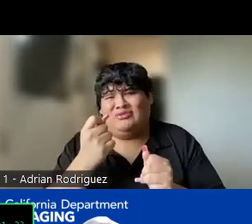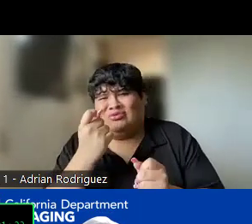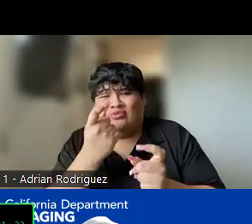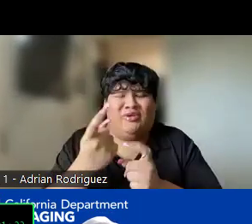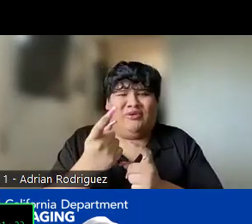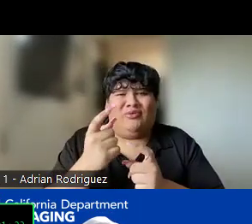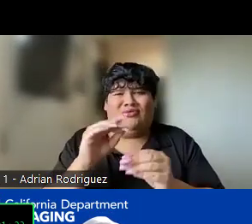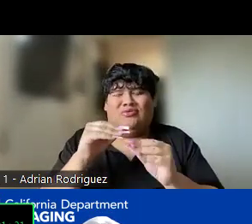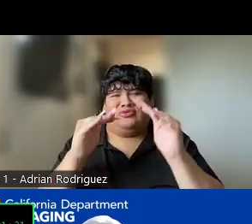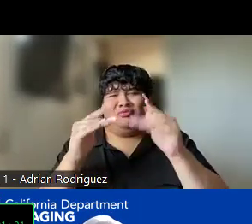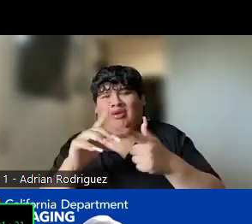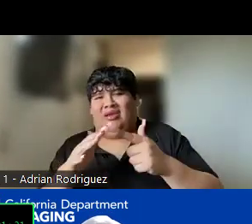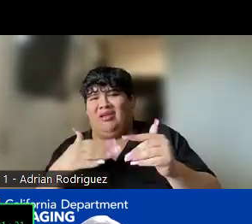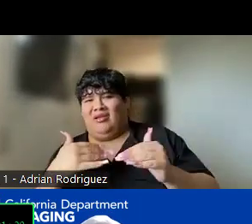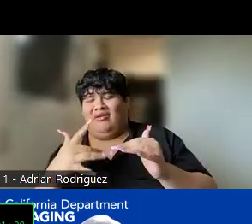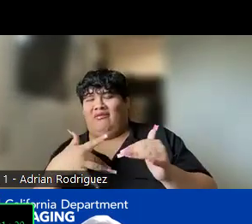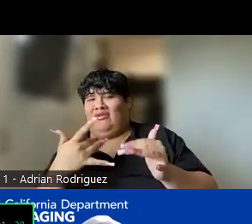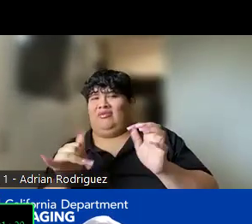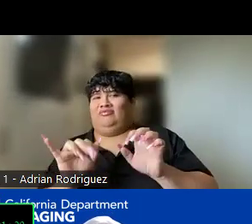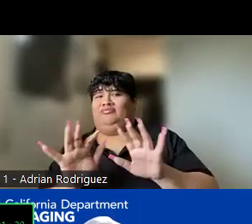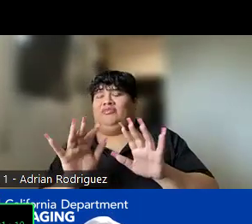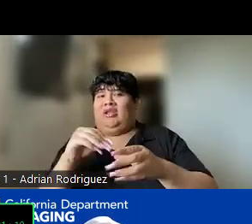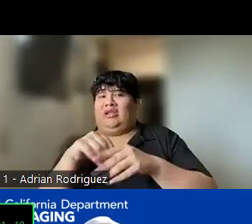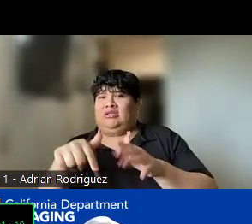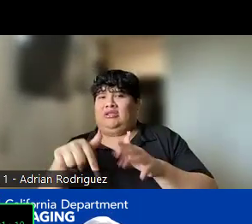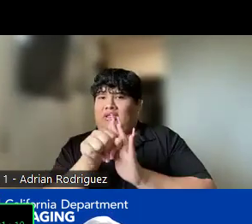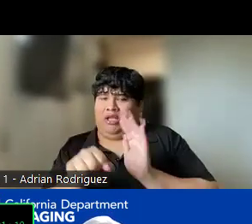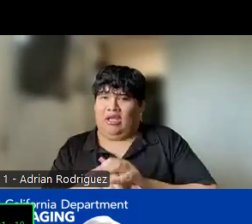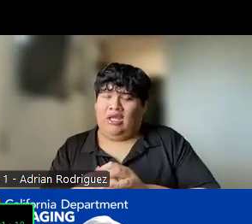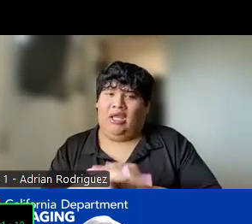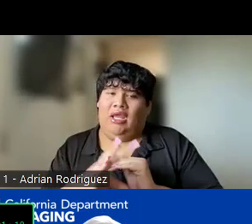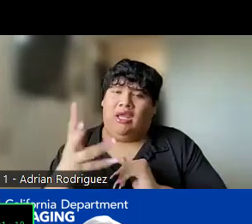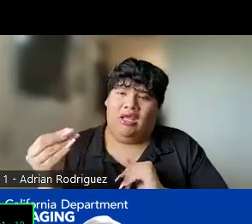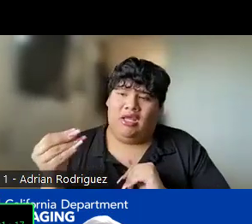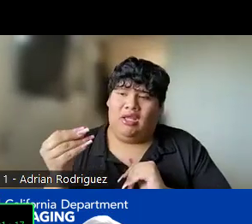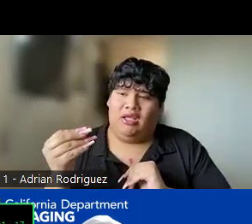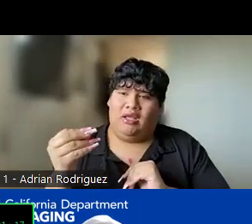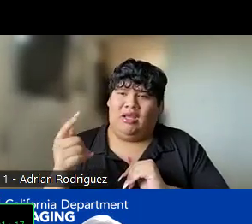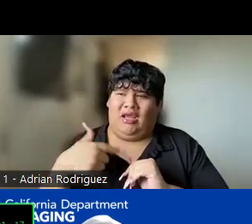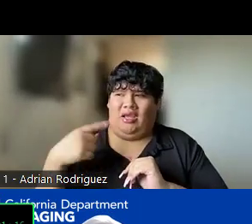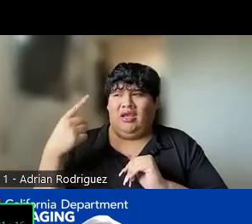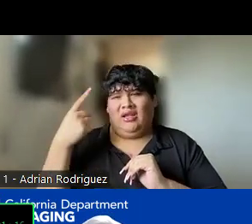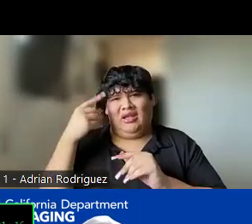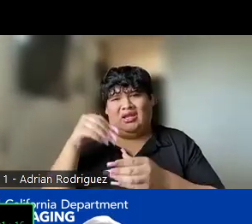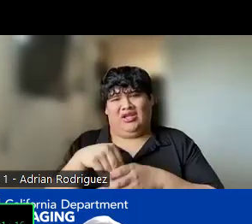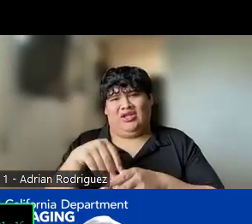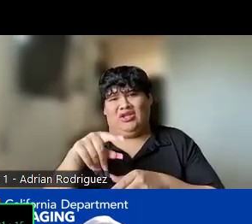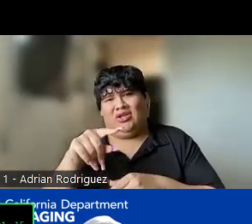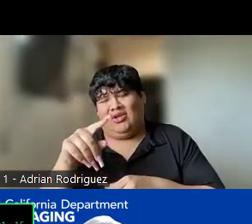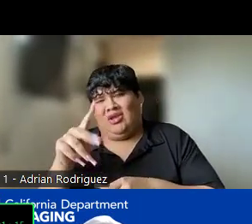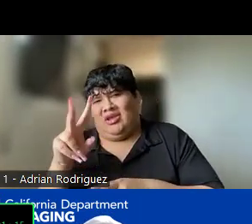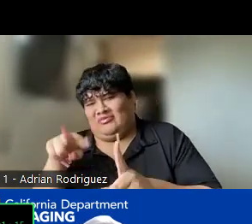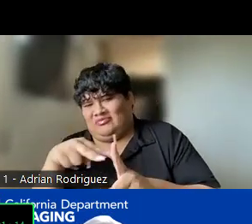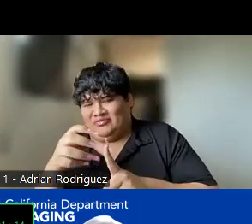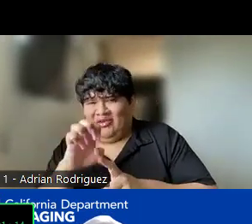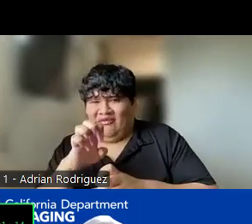my level in the state. And I think in terms of the evaluation